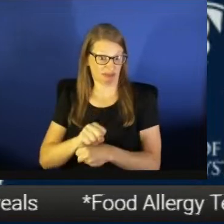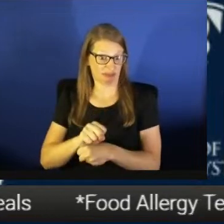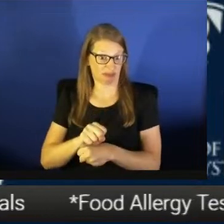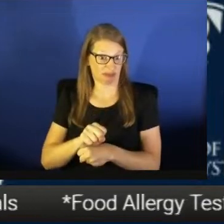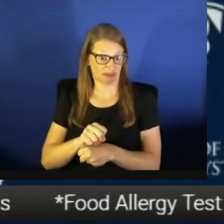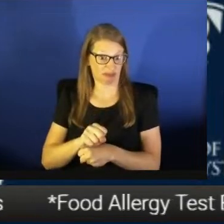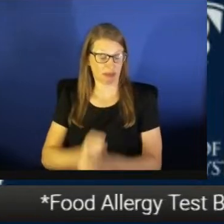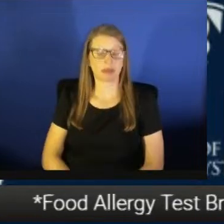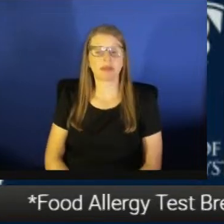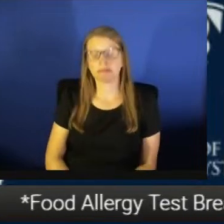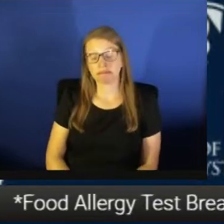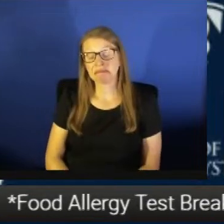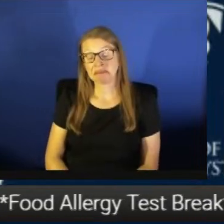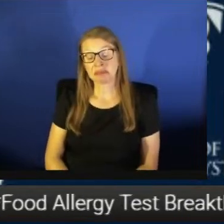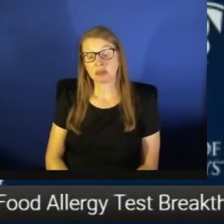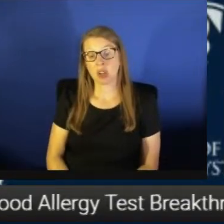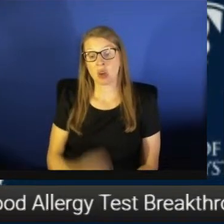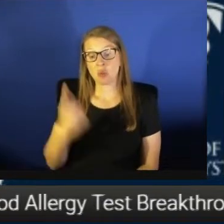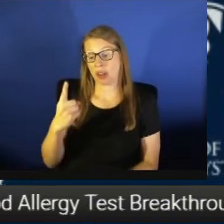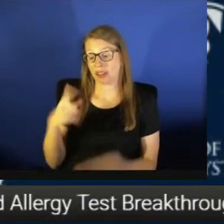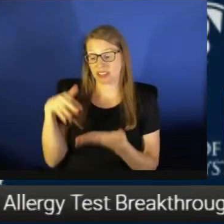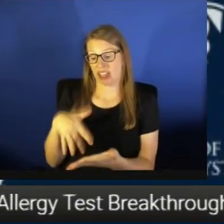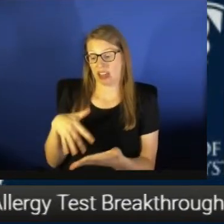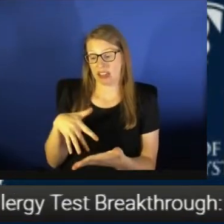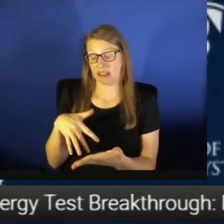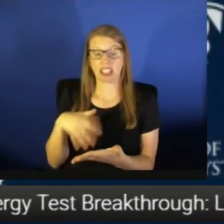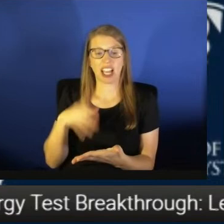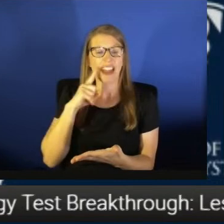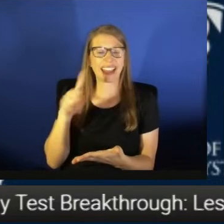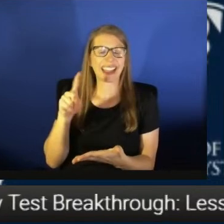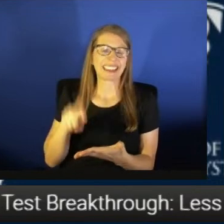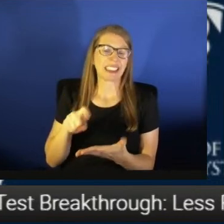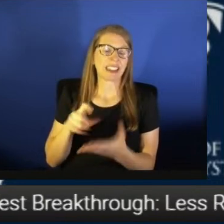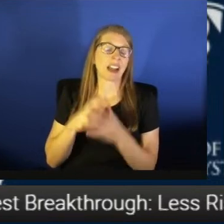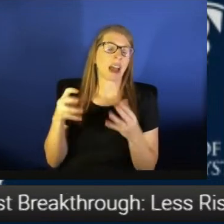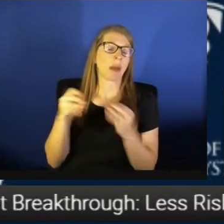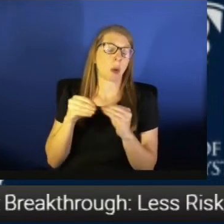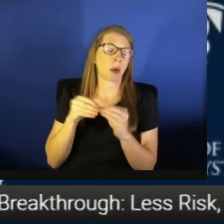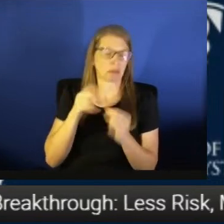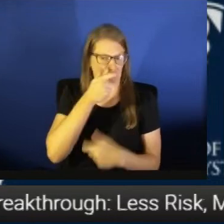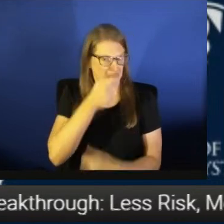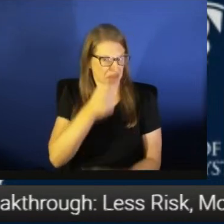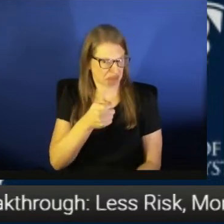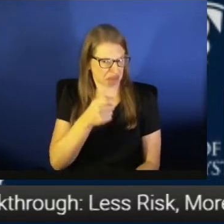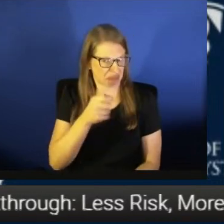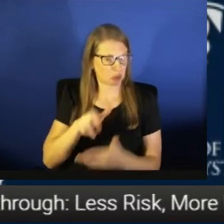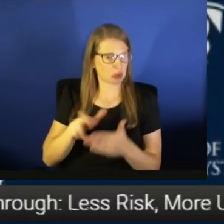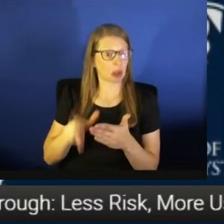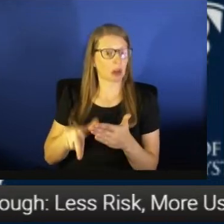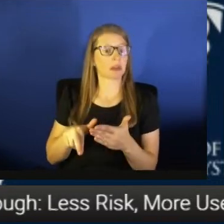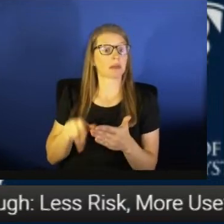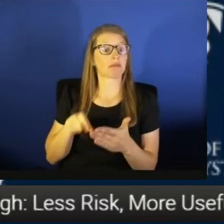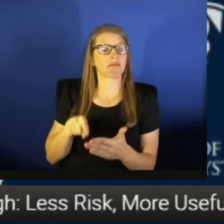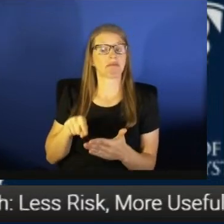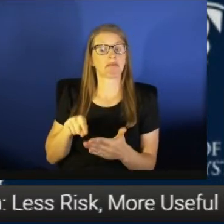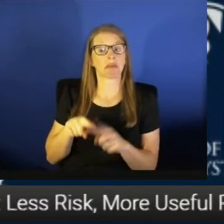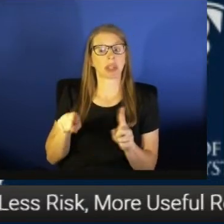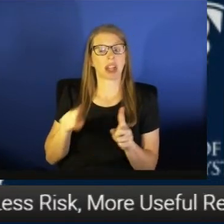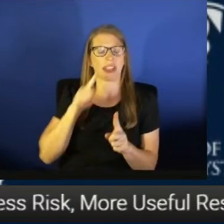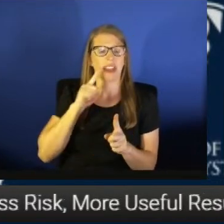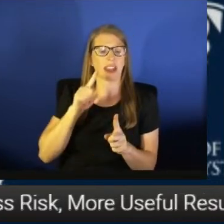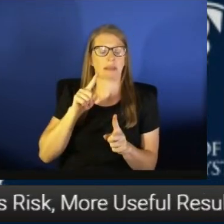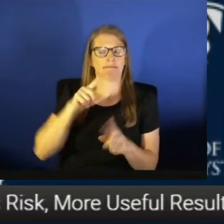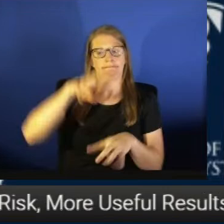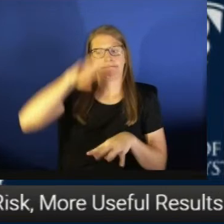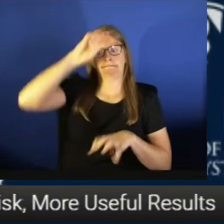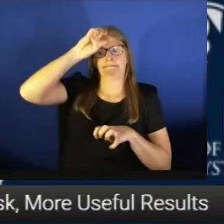one piece of data, one study. I think we need a lot more. It's an interesting finding, but I think the questions still remain and are still